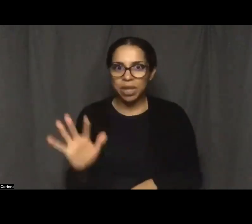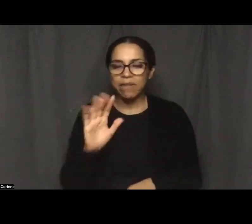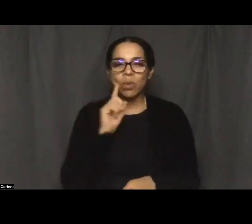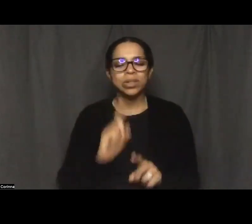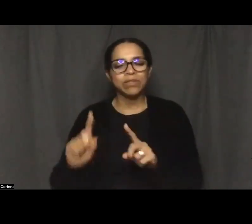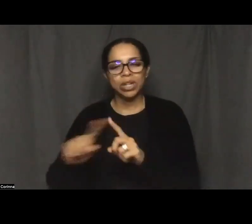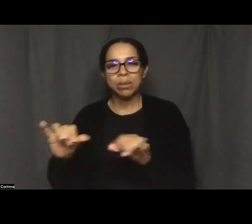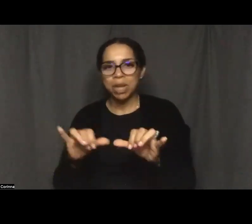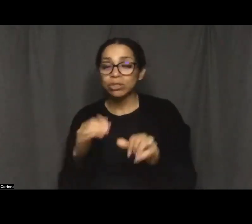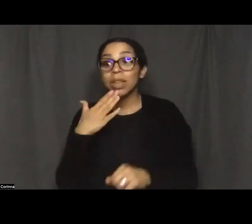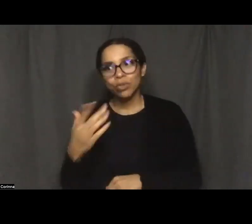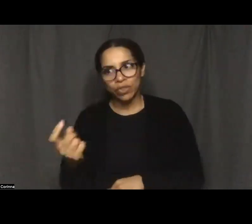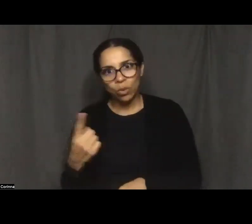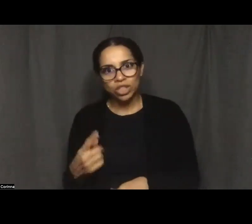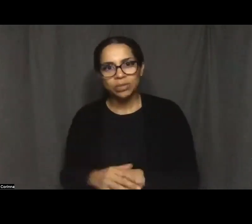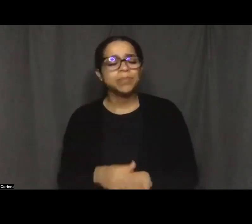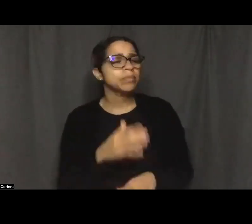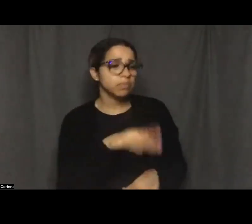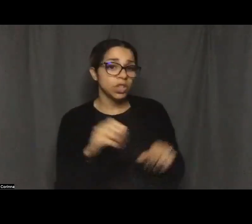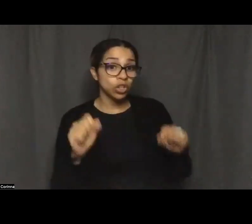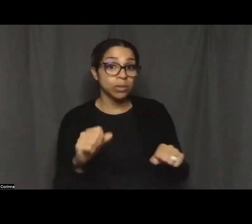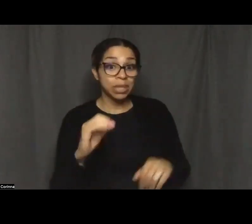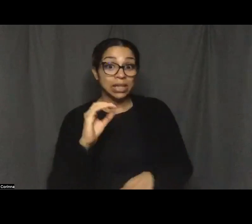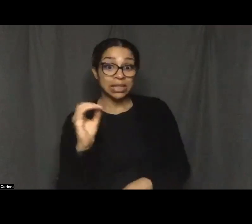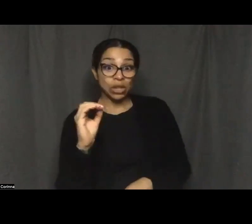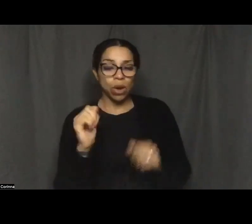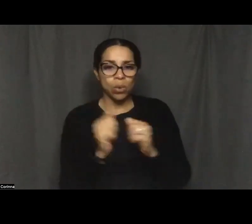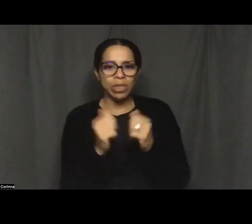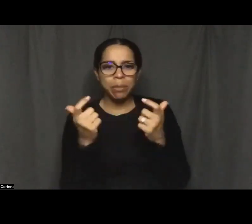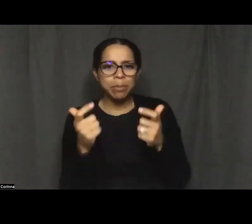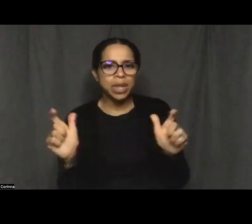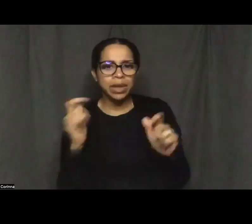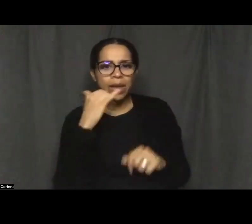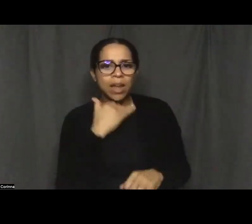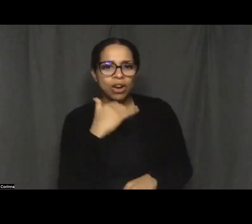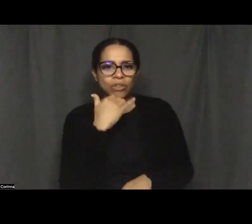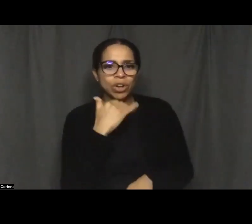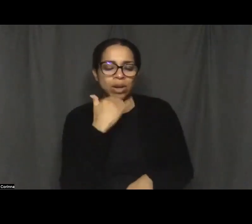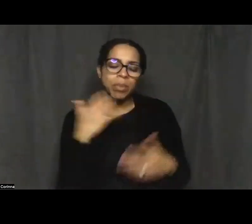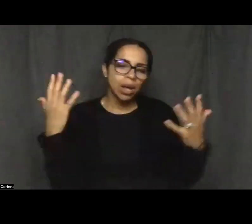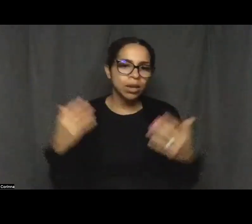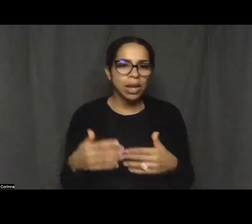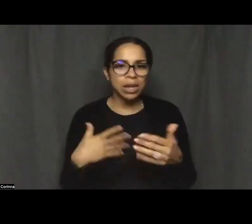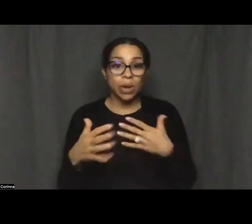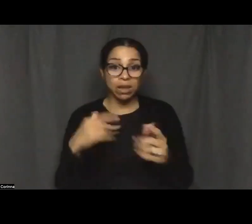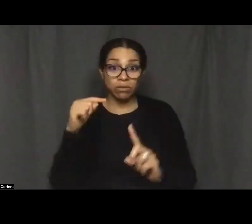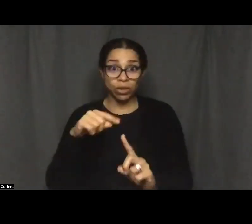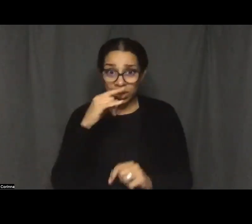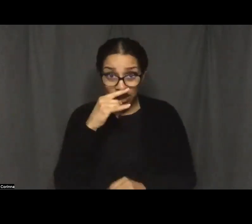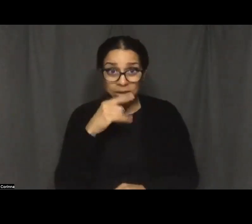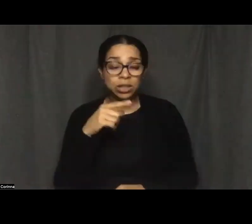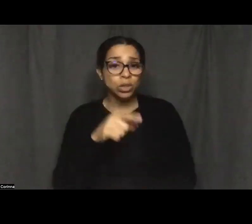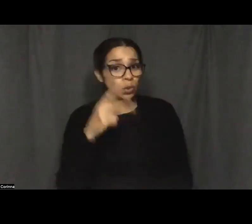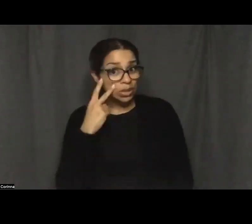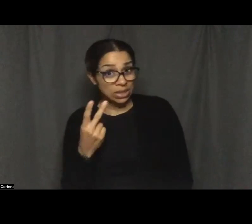you for that question. Yeah. It could be a 0 with big error bar. Anyway, and then, but about the kids, did you see that,